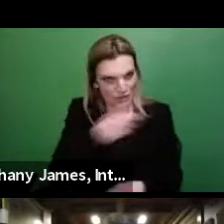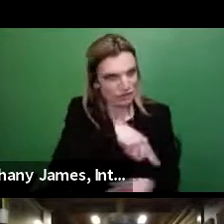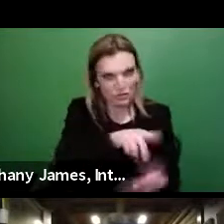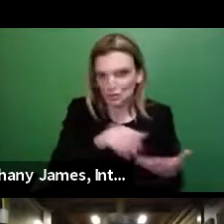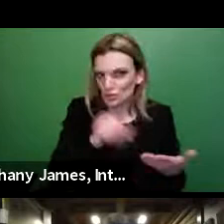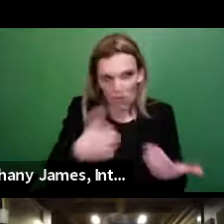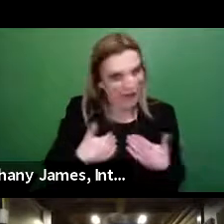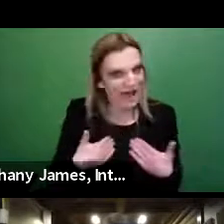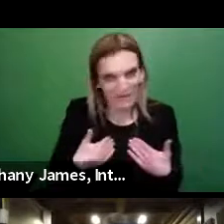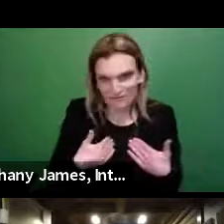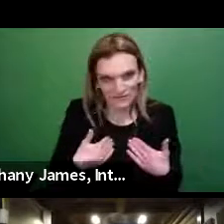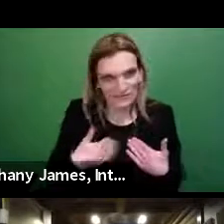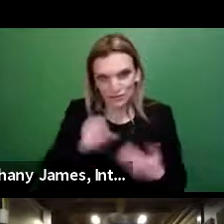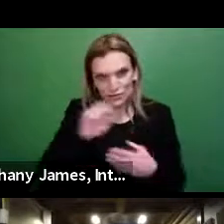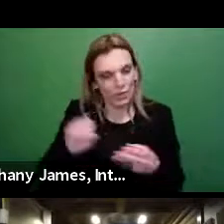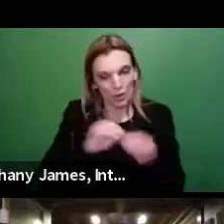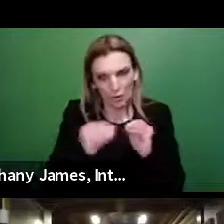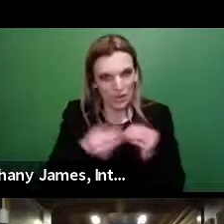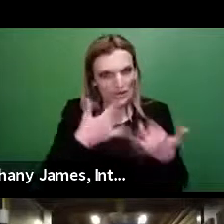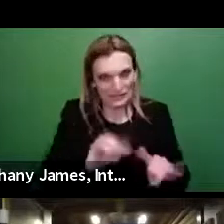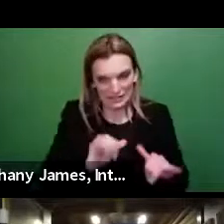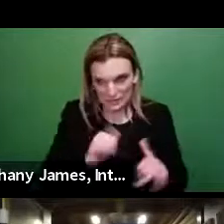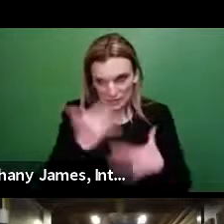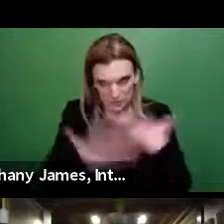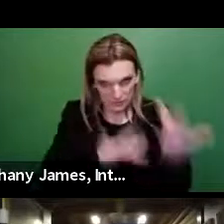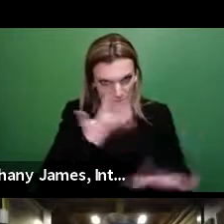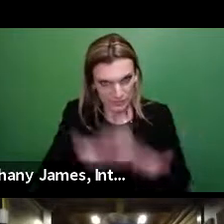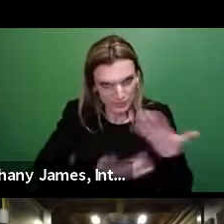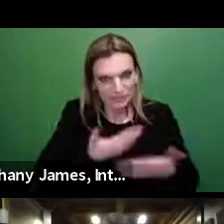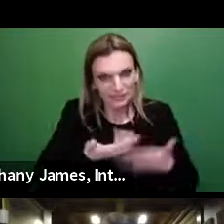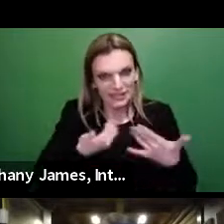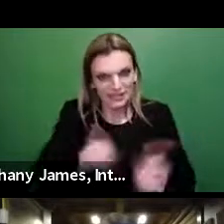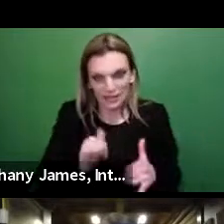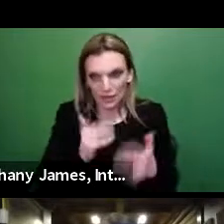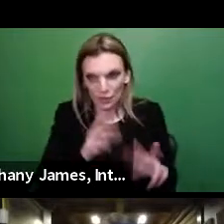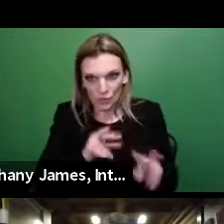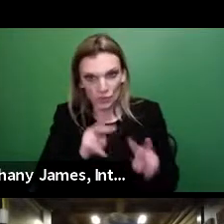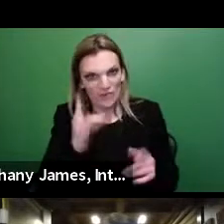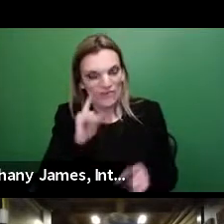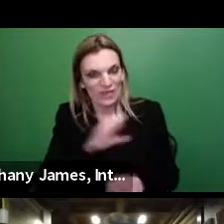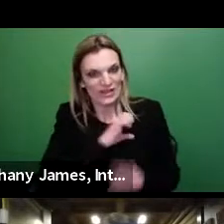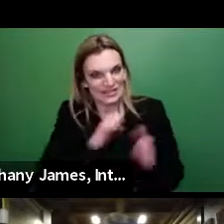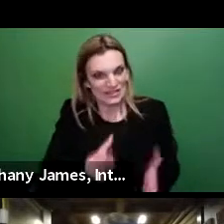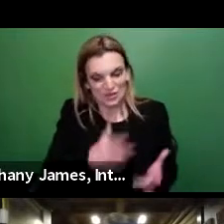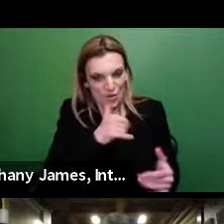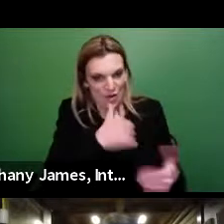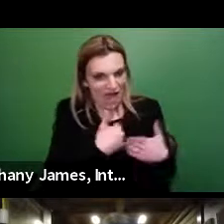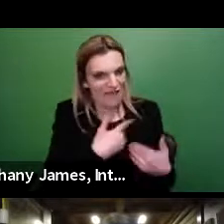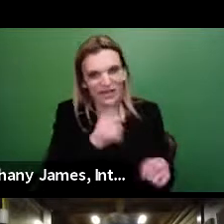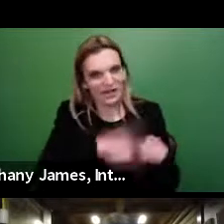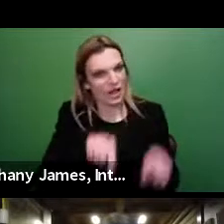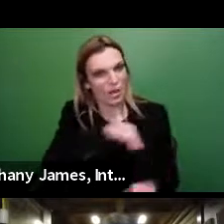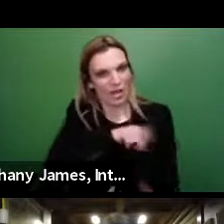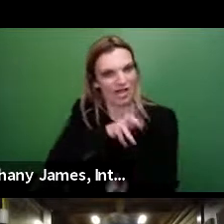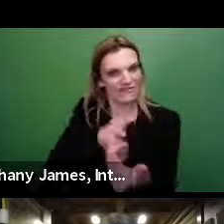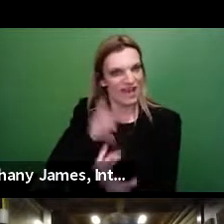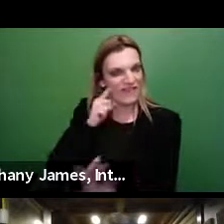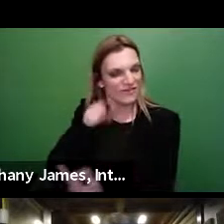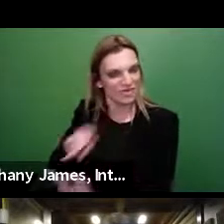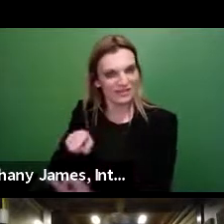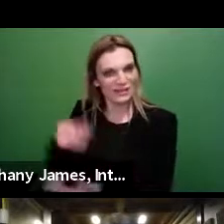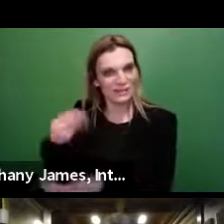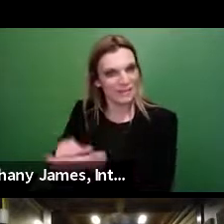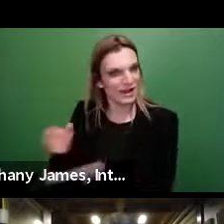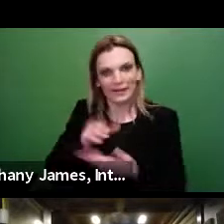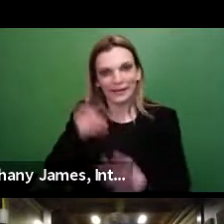of them are still working on their citizenship, so they did not qualify for a lot of those dollars.